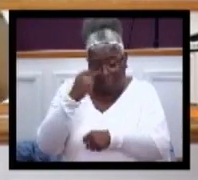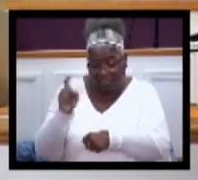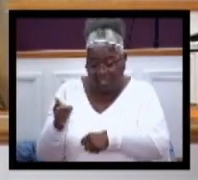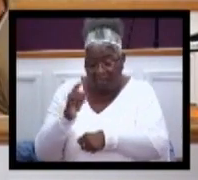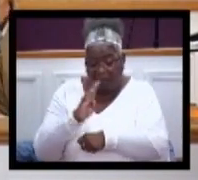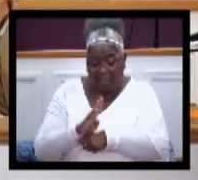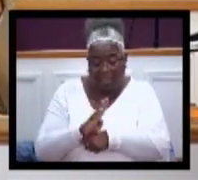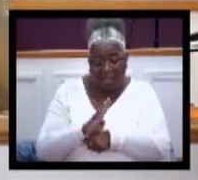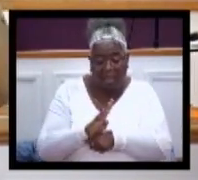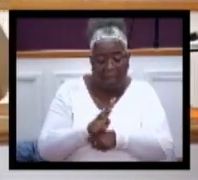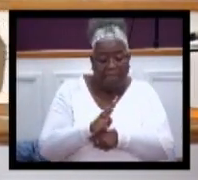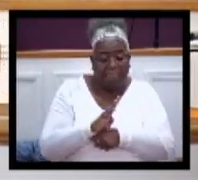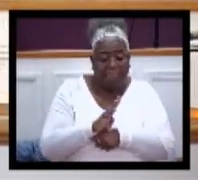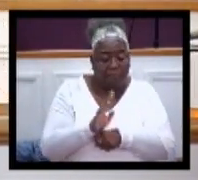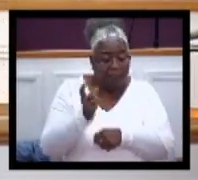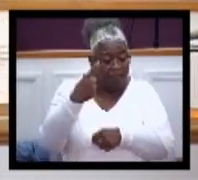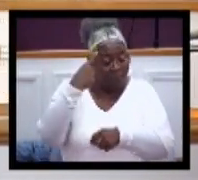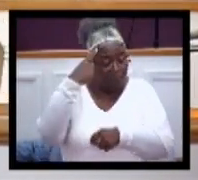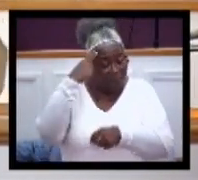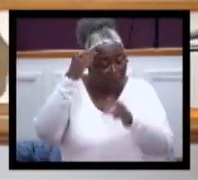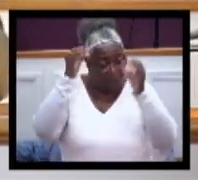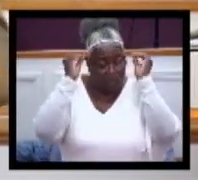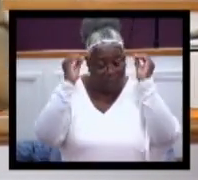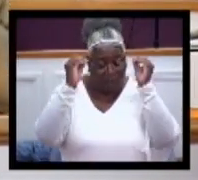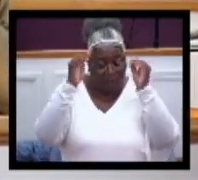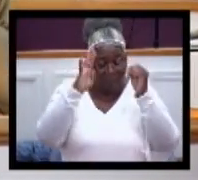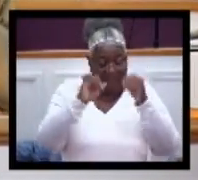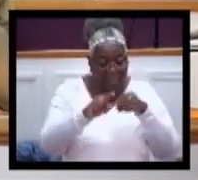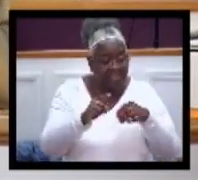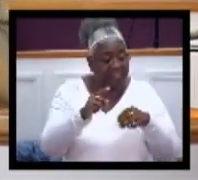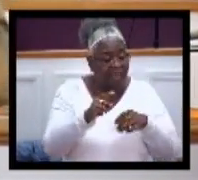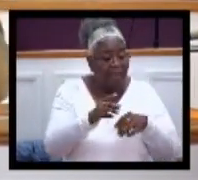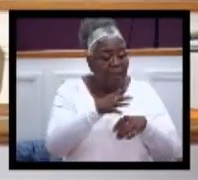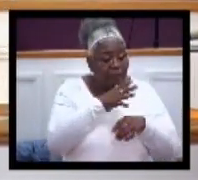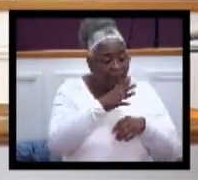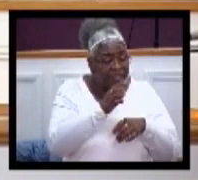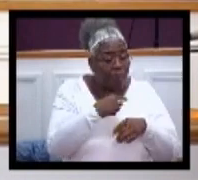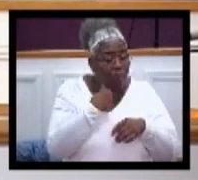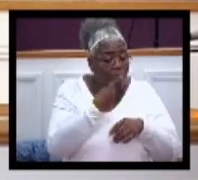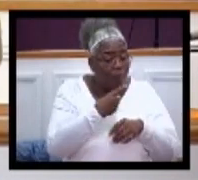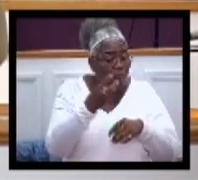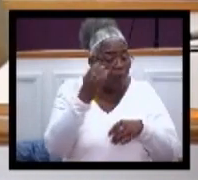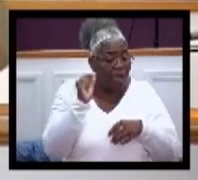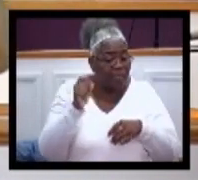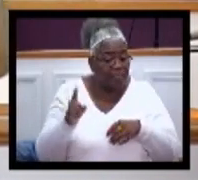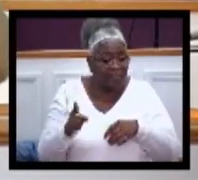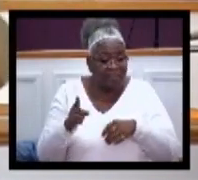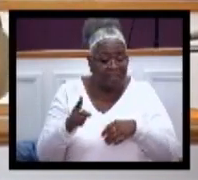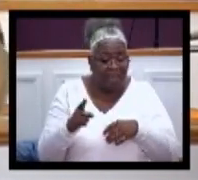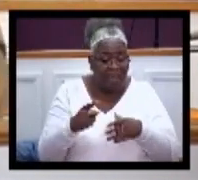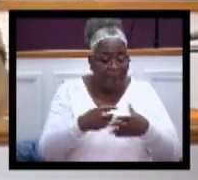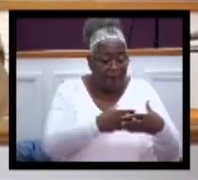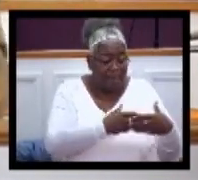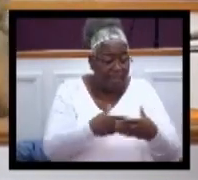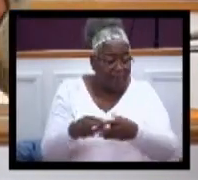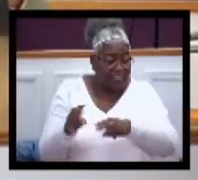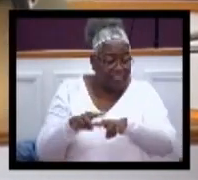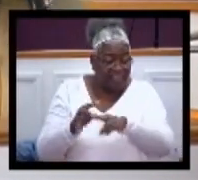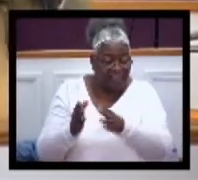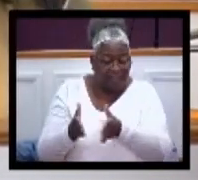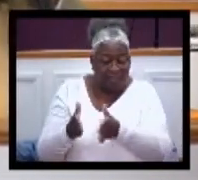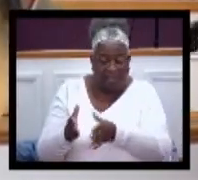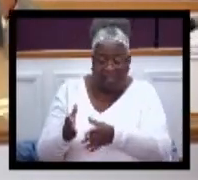been programmed by his mother, who was his babysitter,